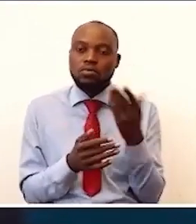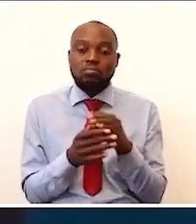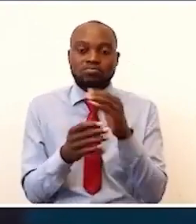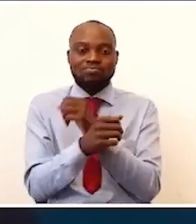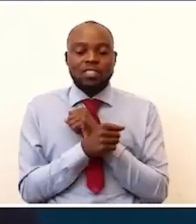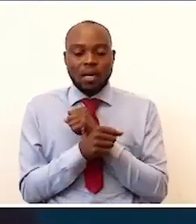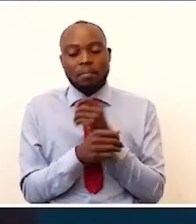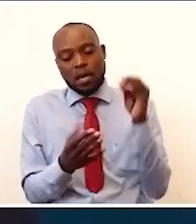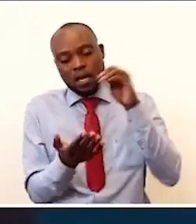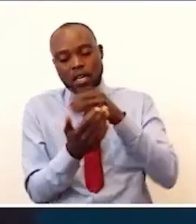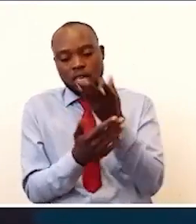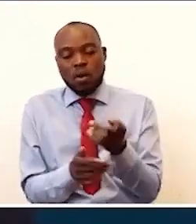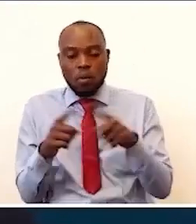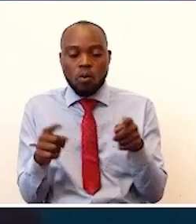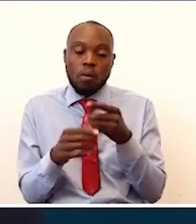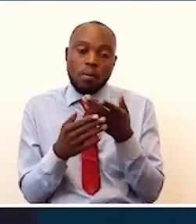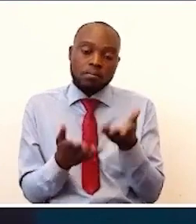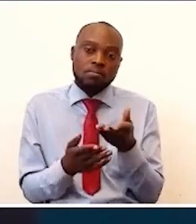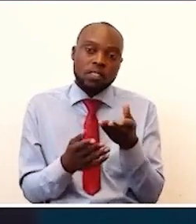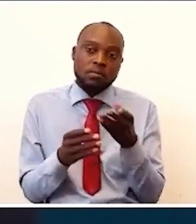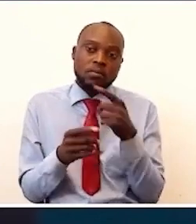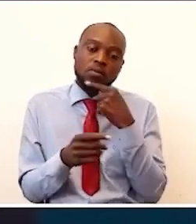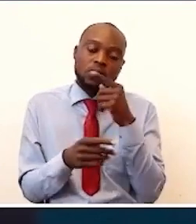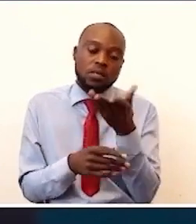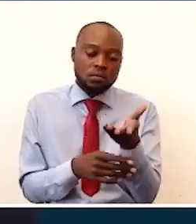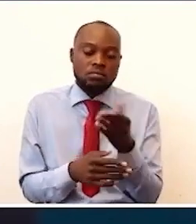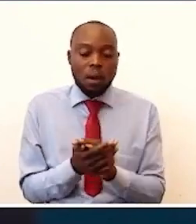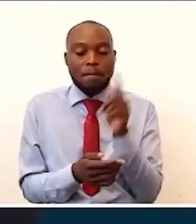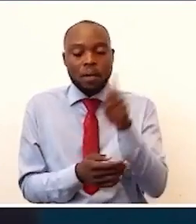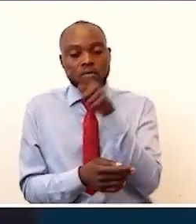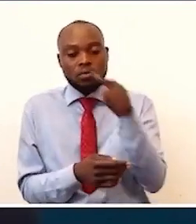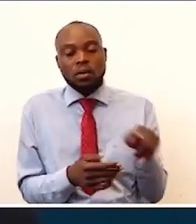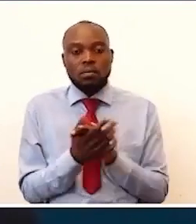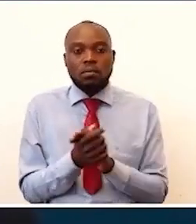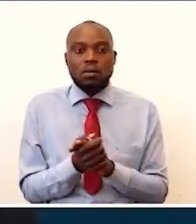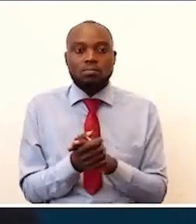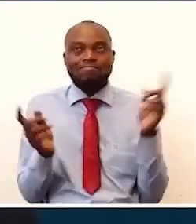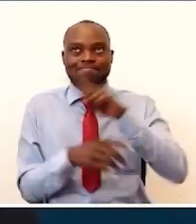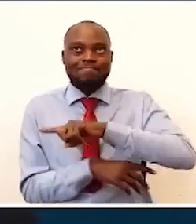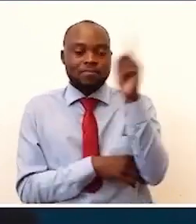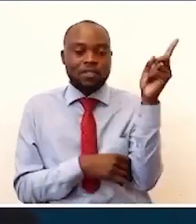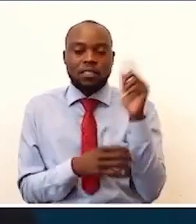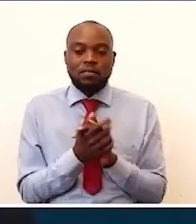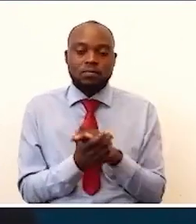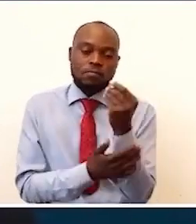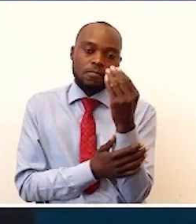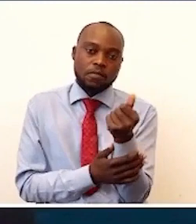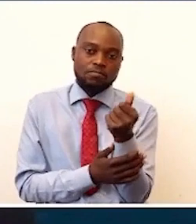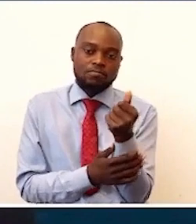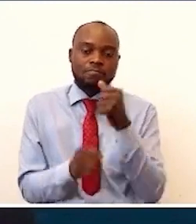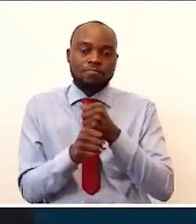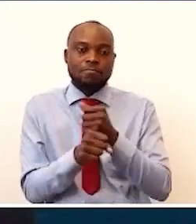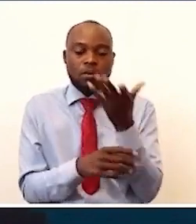in that. But what this implies is that there is a failure of the international financial architecture